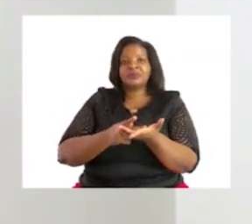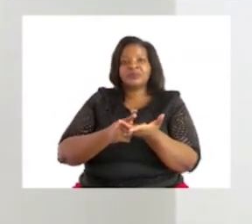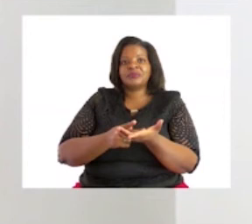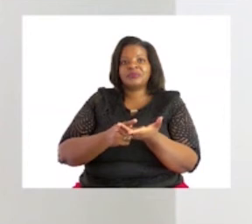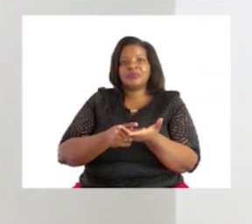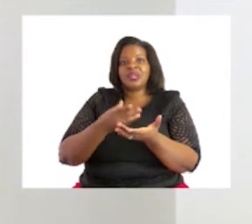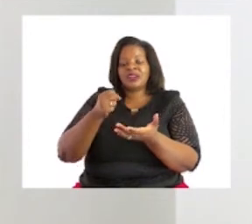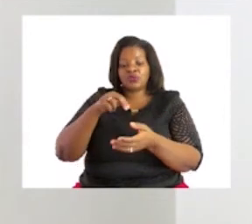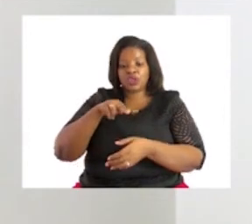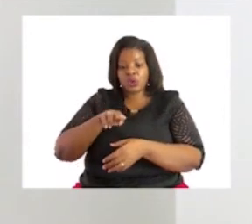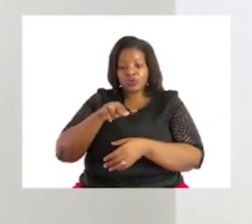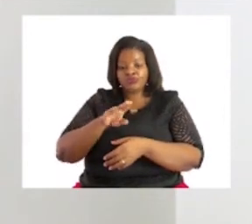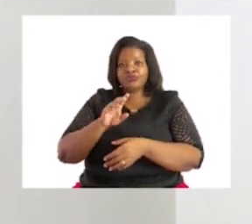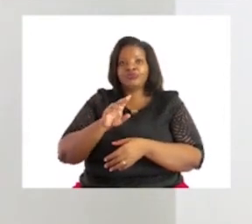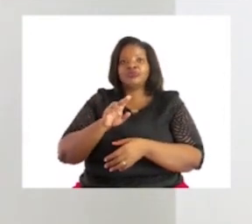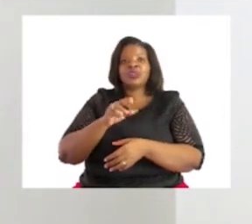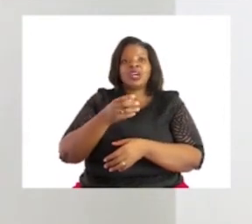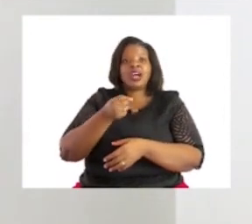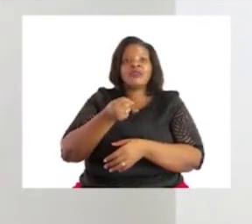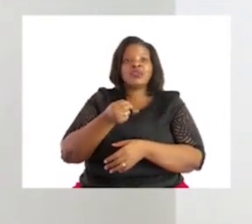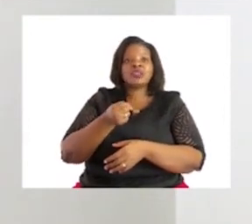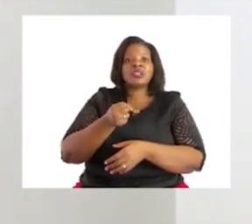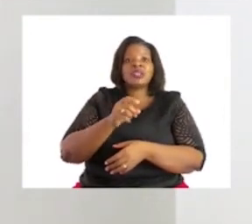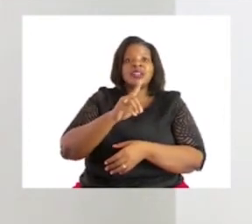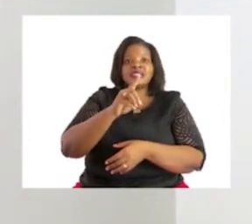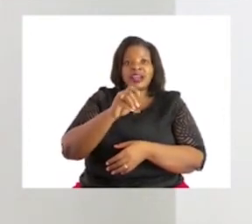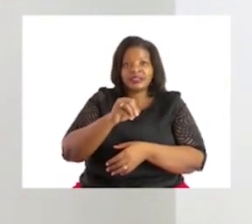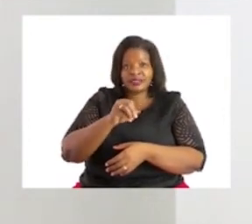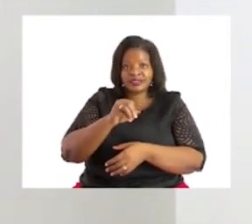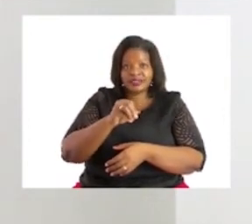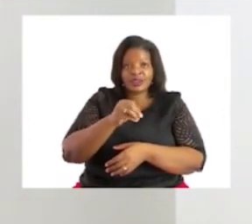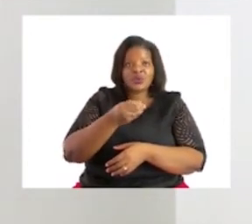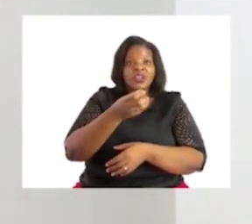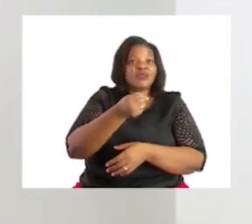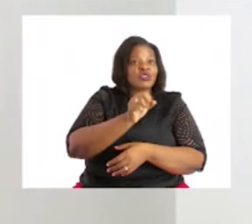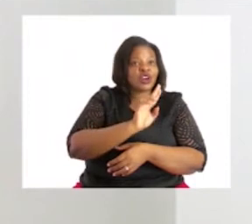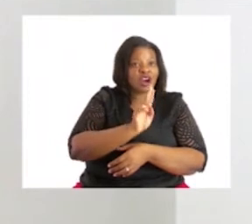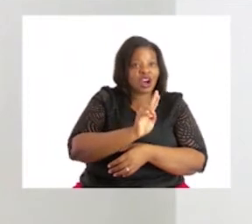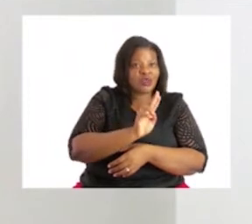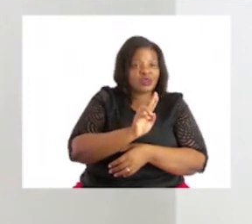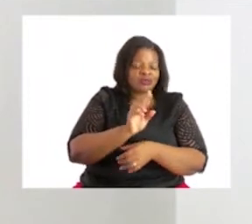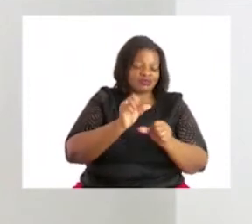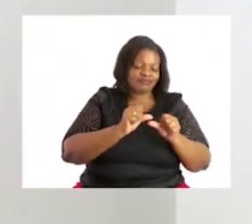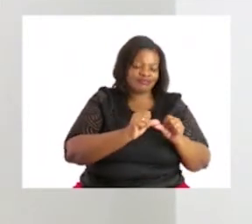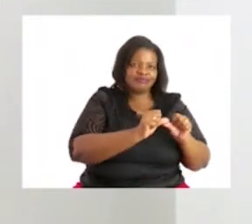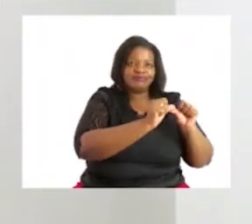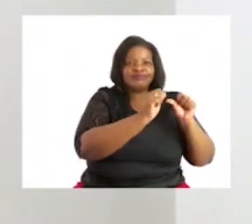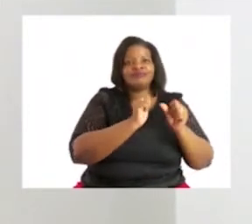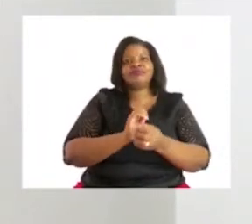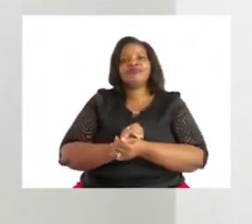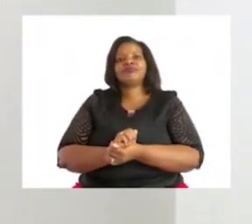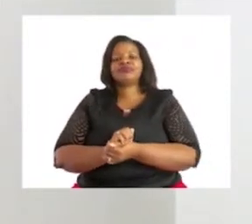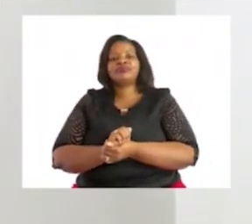got a unit here, and then we have a tens, we have 100, and the list goes. The